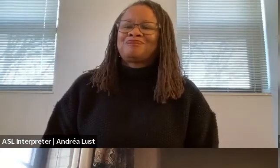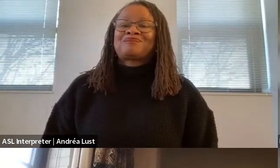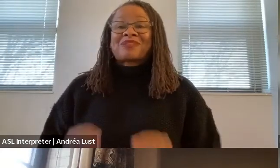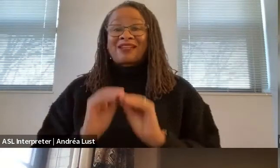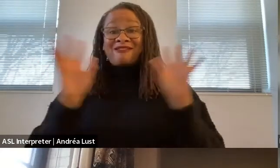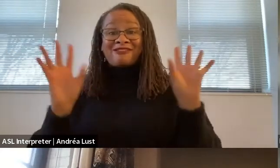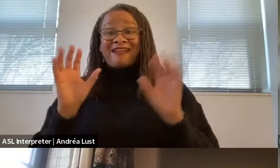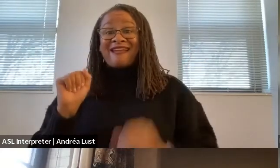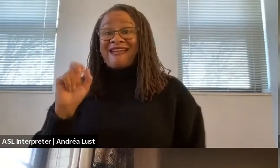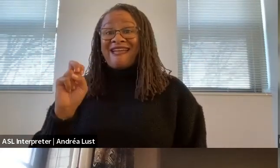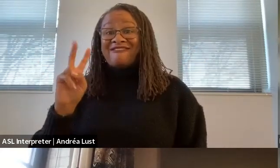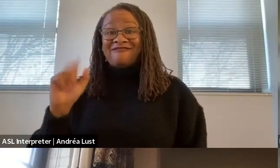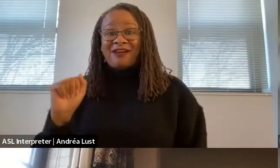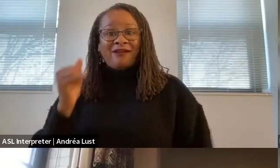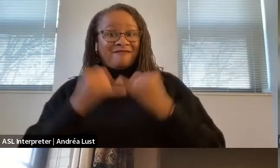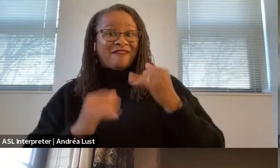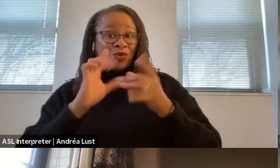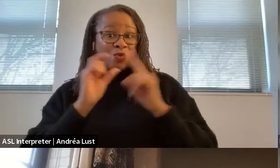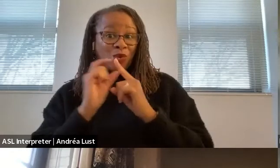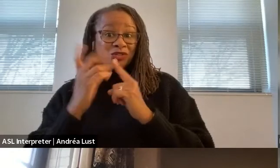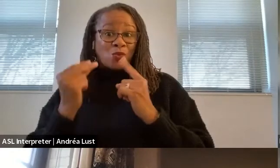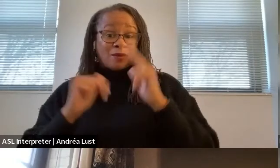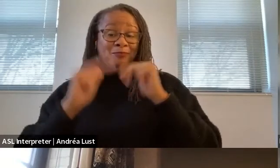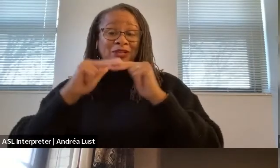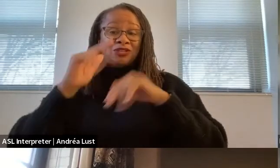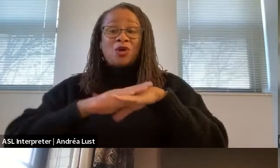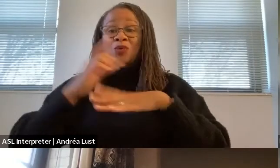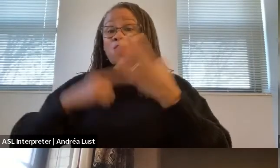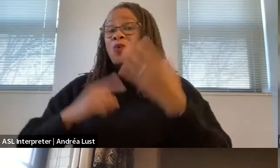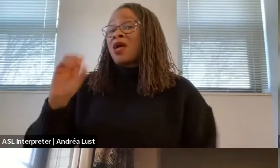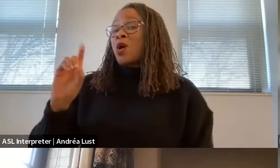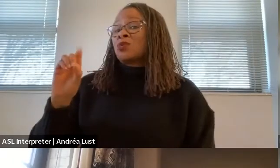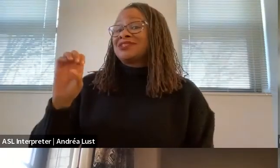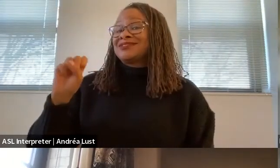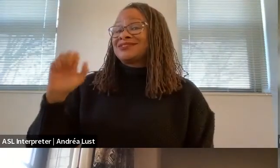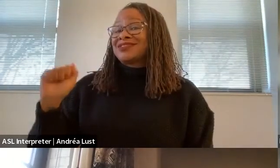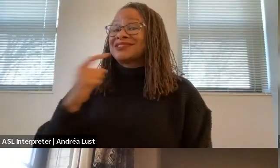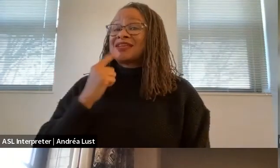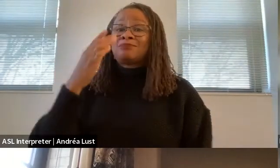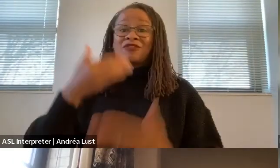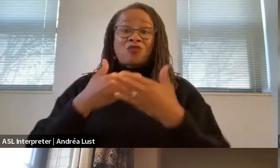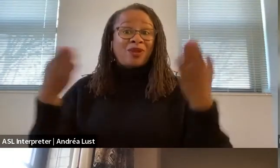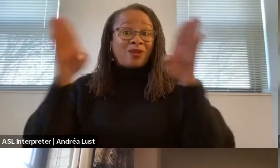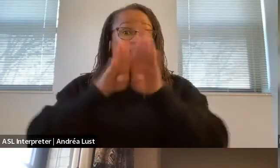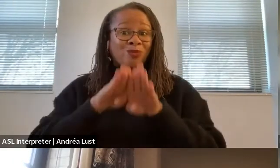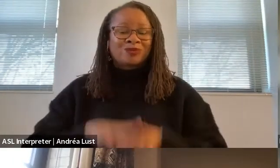Eva, final words. Do you want to build on what Odessa said before we have to close out?